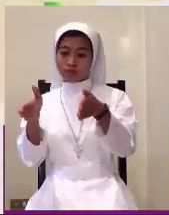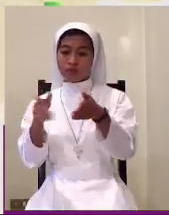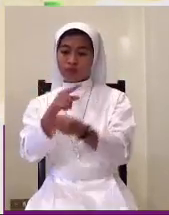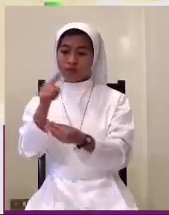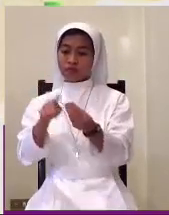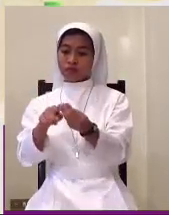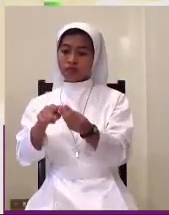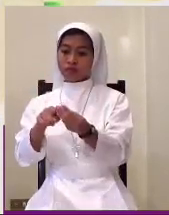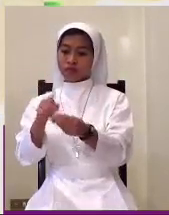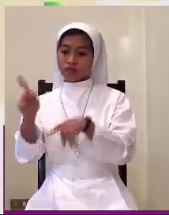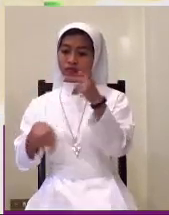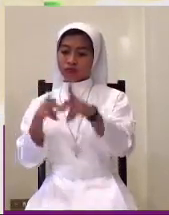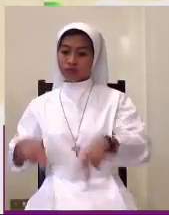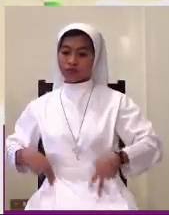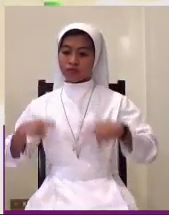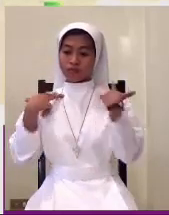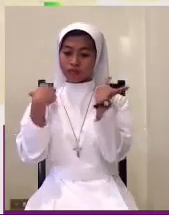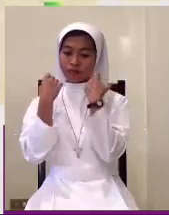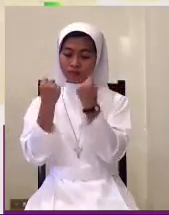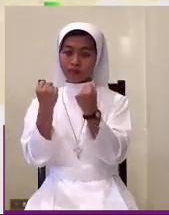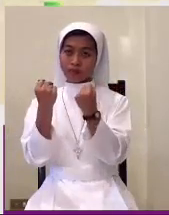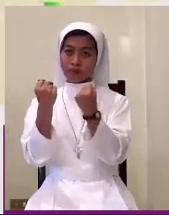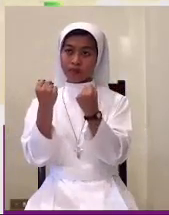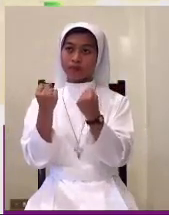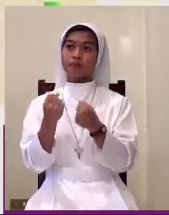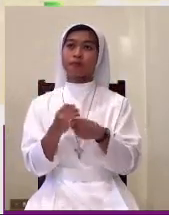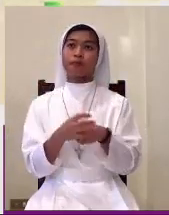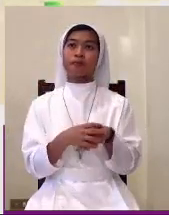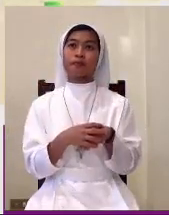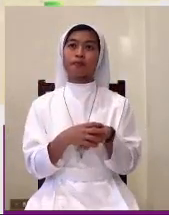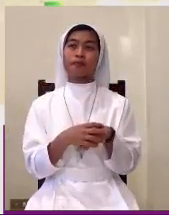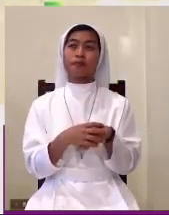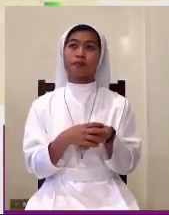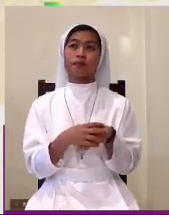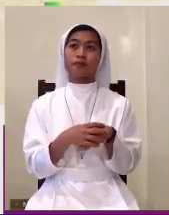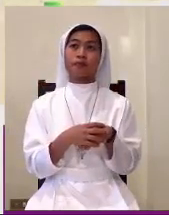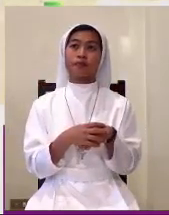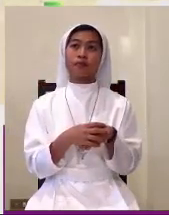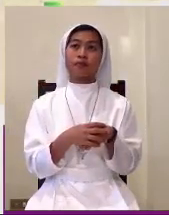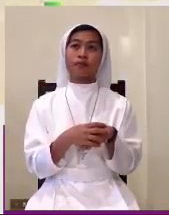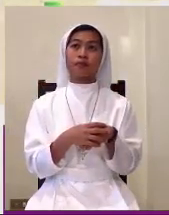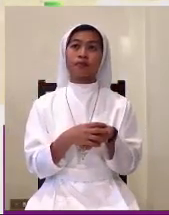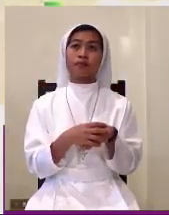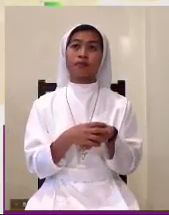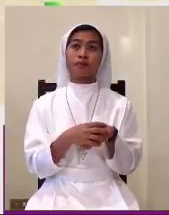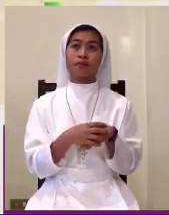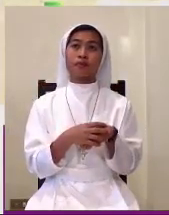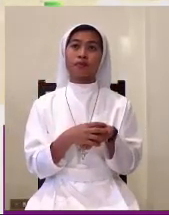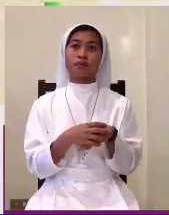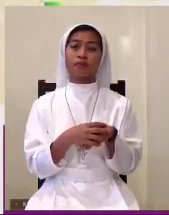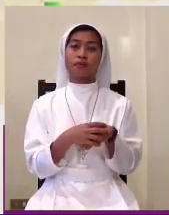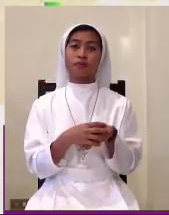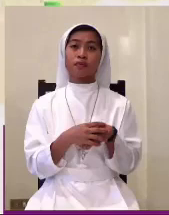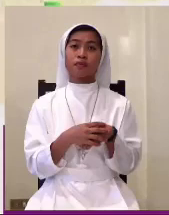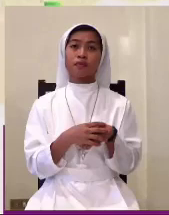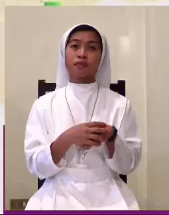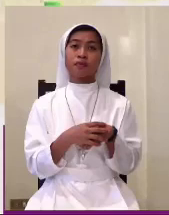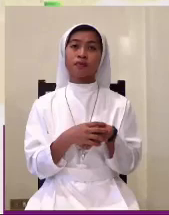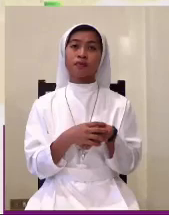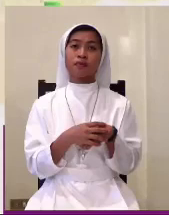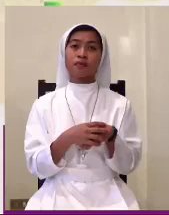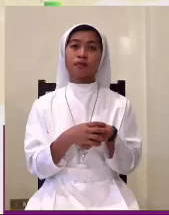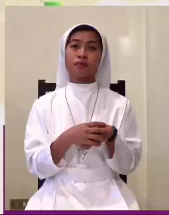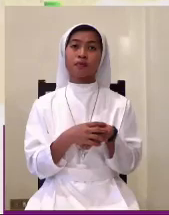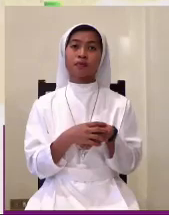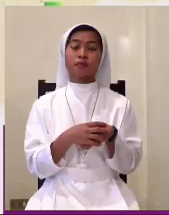We don't applaud the nurses who really are successful, you know, in making people